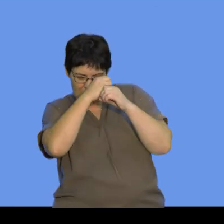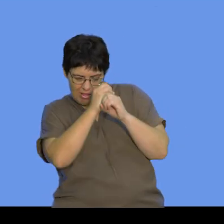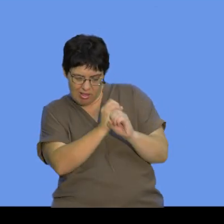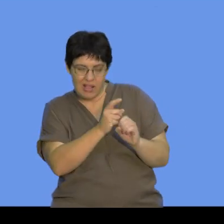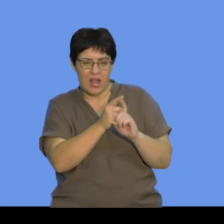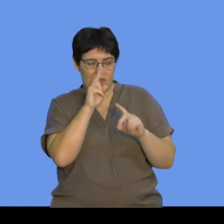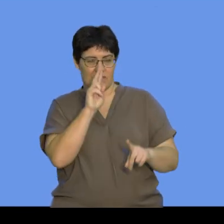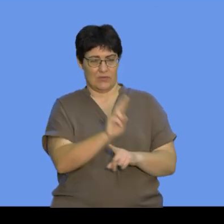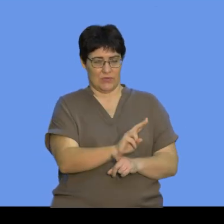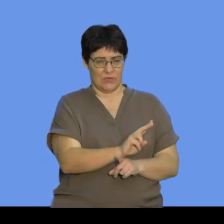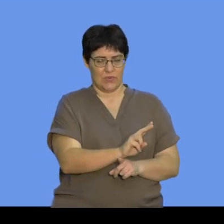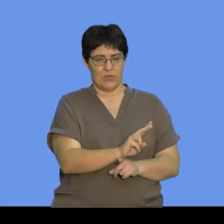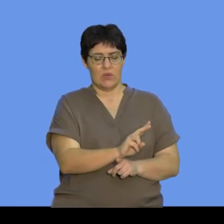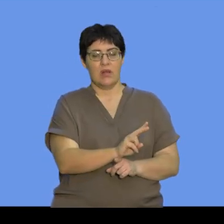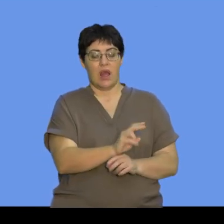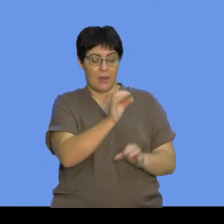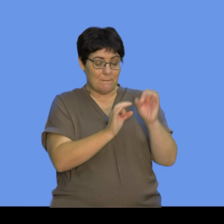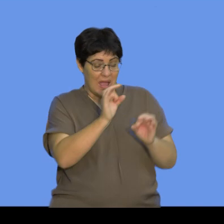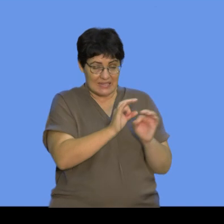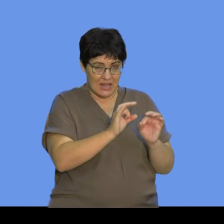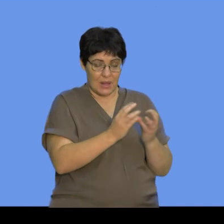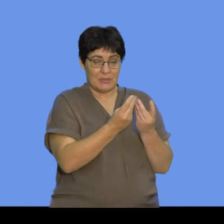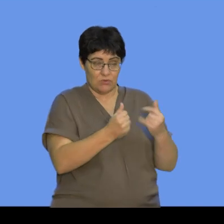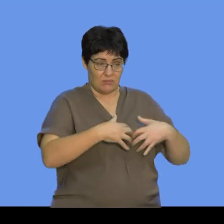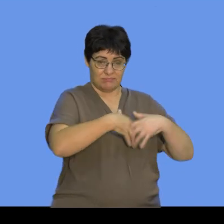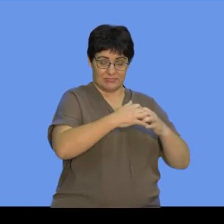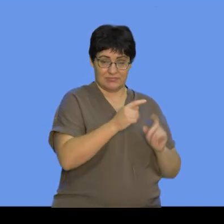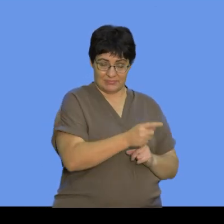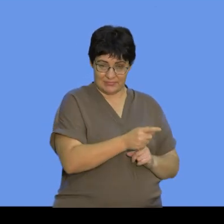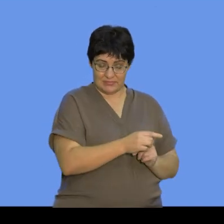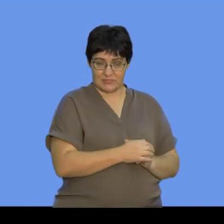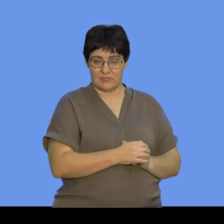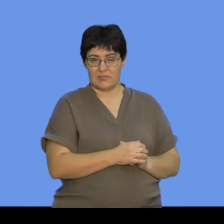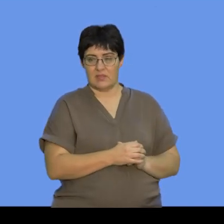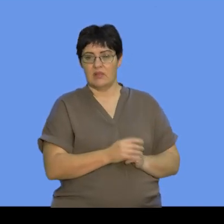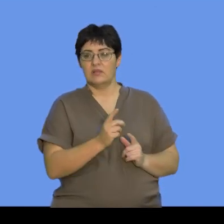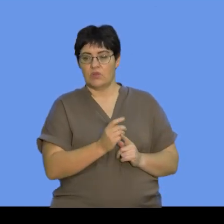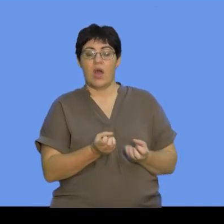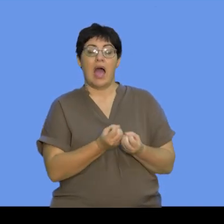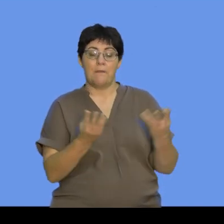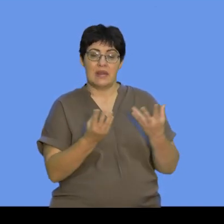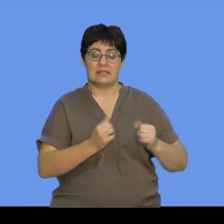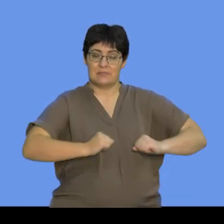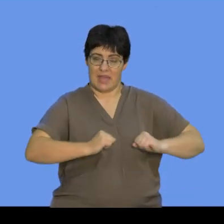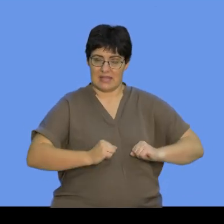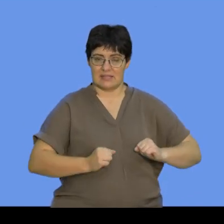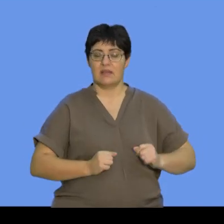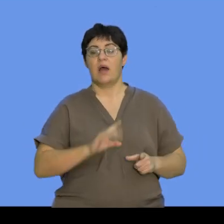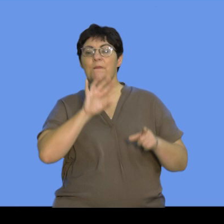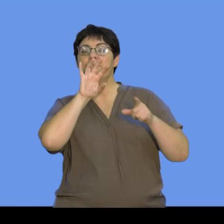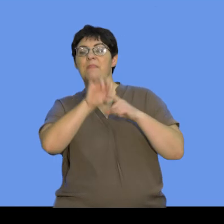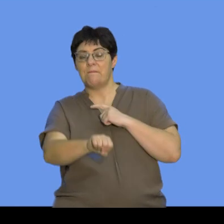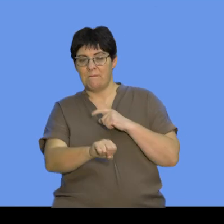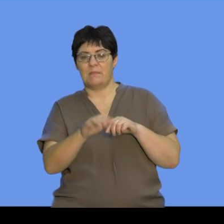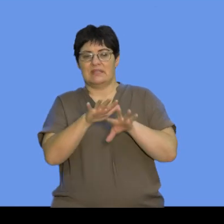of materials, of particles that make up a material or a substance, and the amount of space they occupy determines the